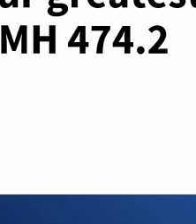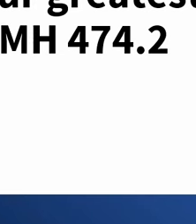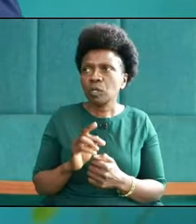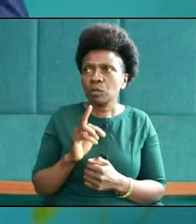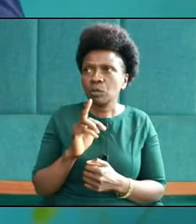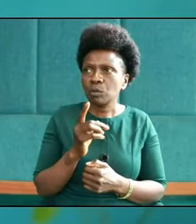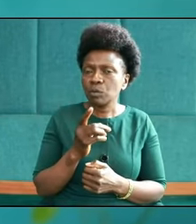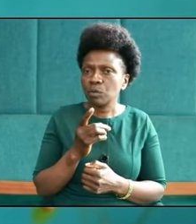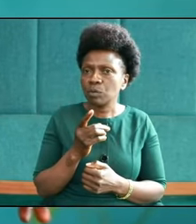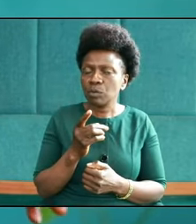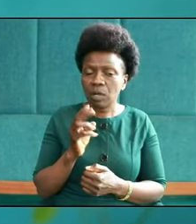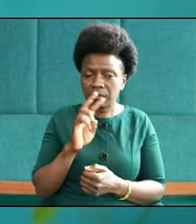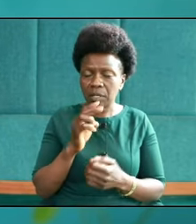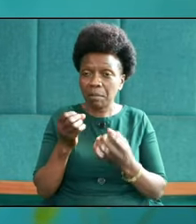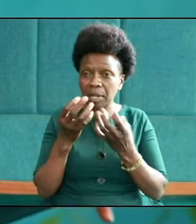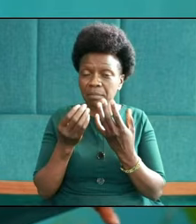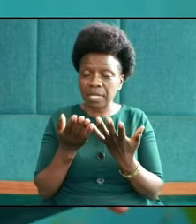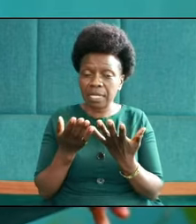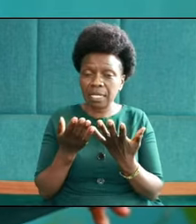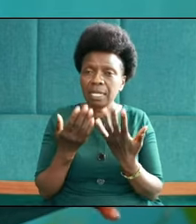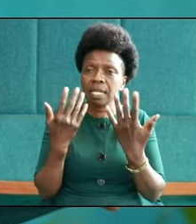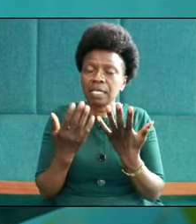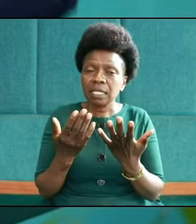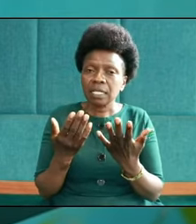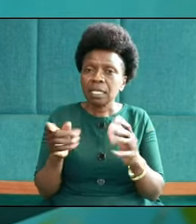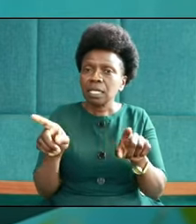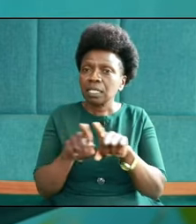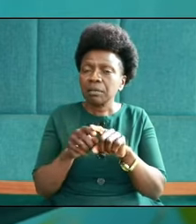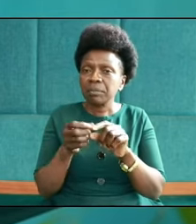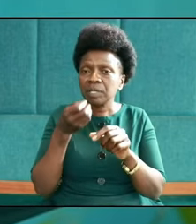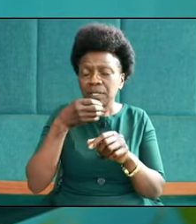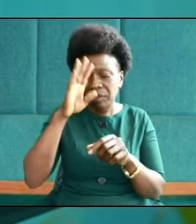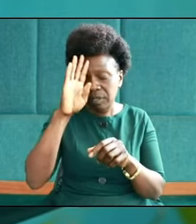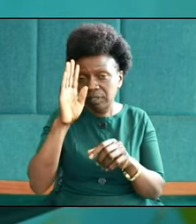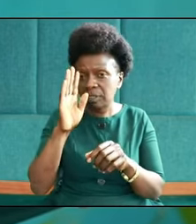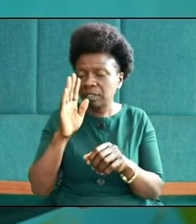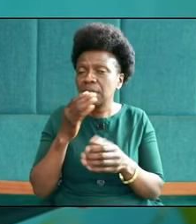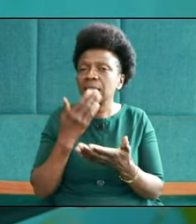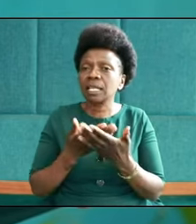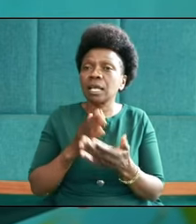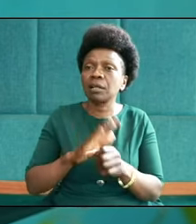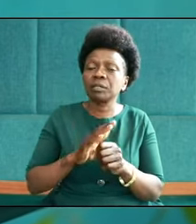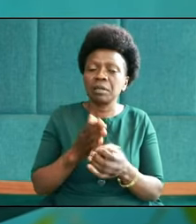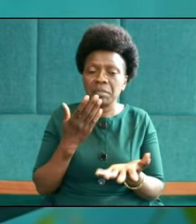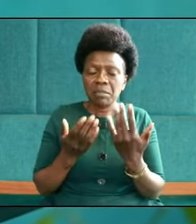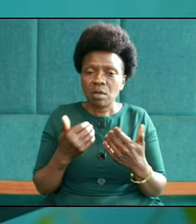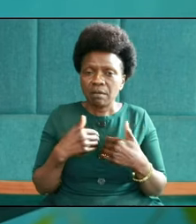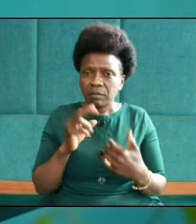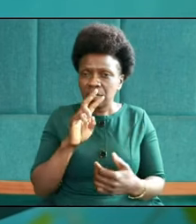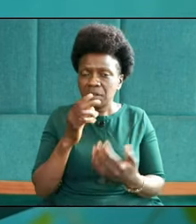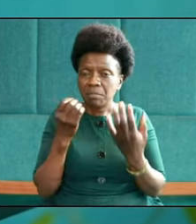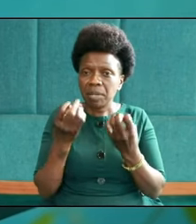You have seen many things as a disappointment. Thank you so much. You might have seen